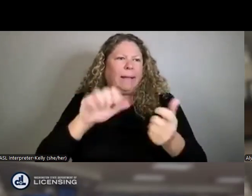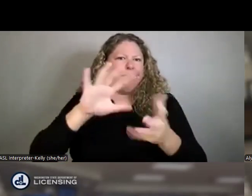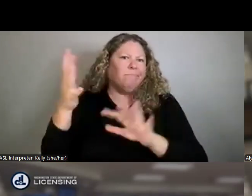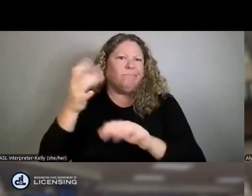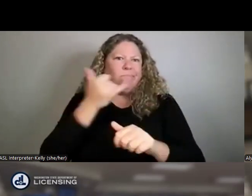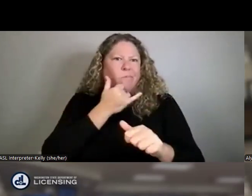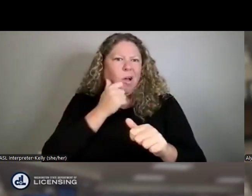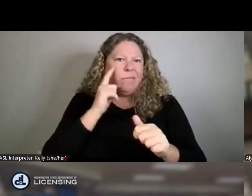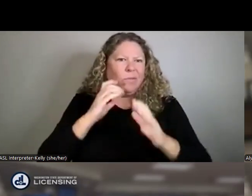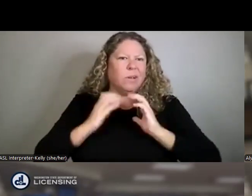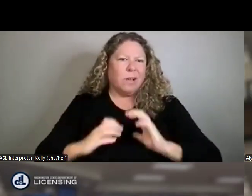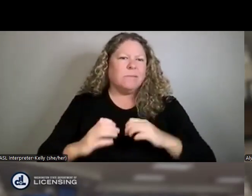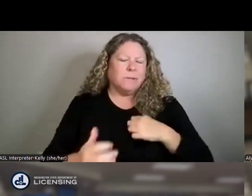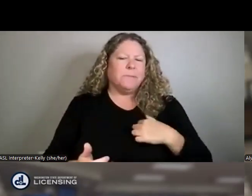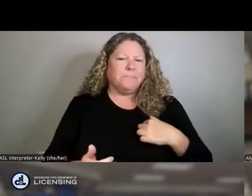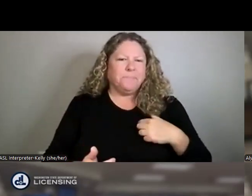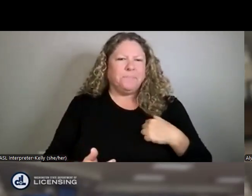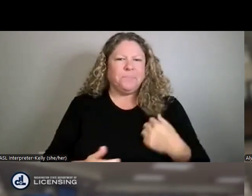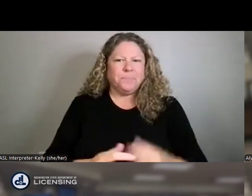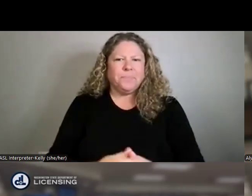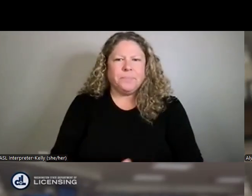that feedback that I was receiving. Thank